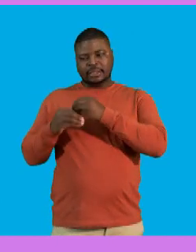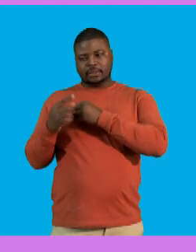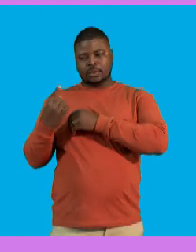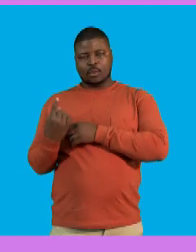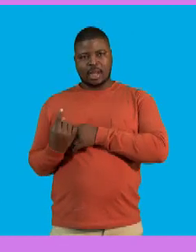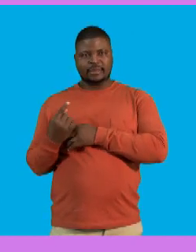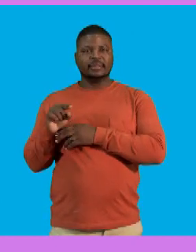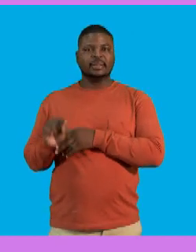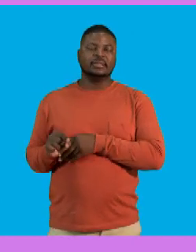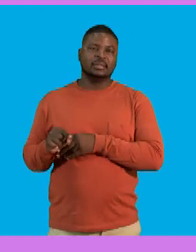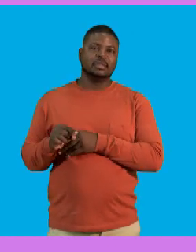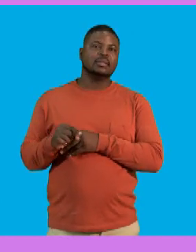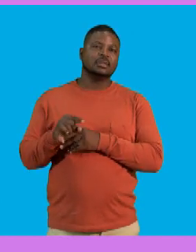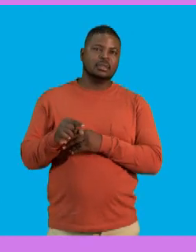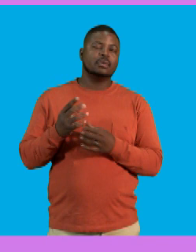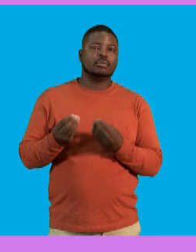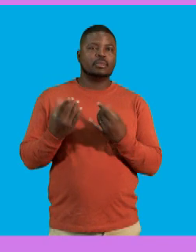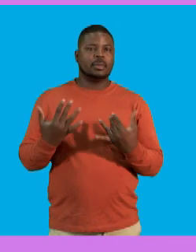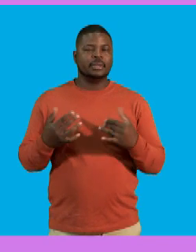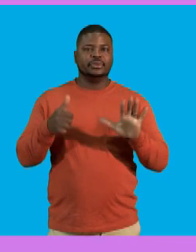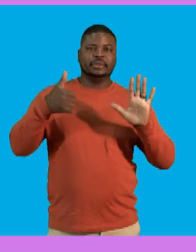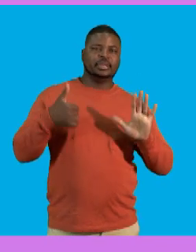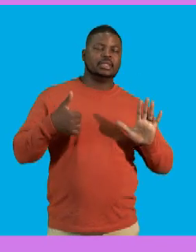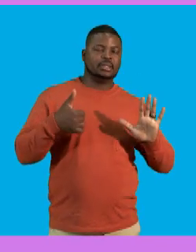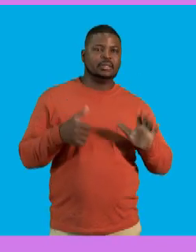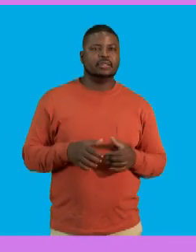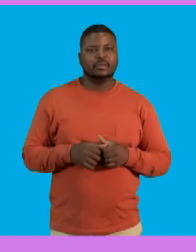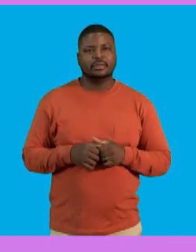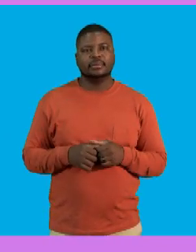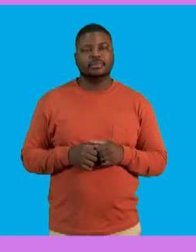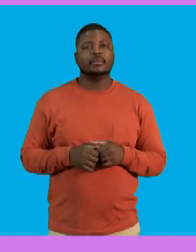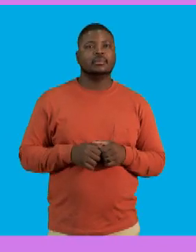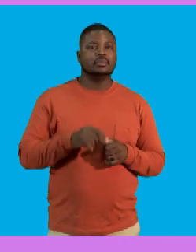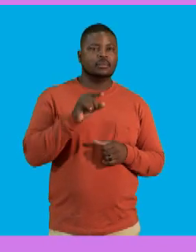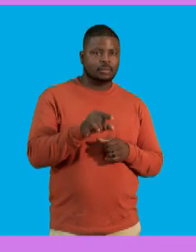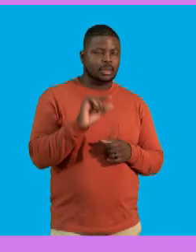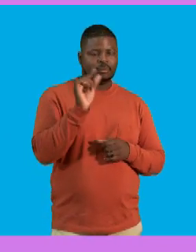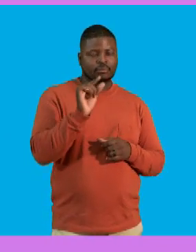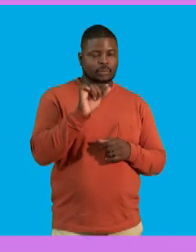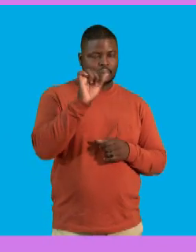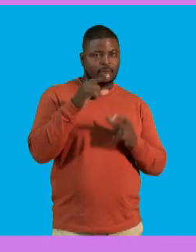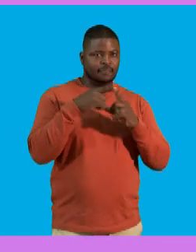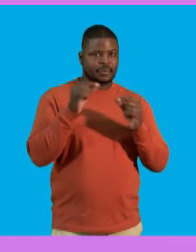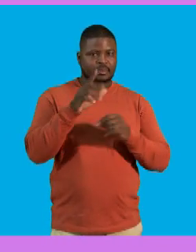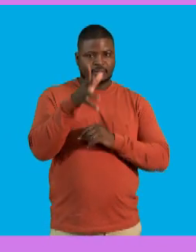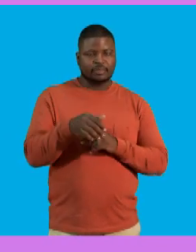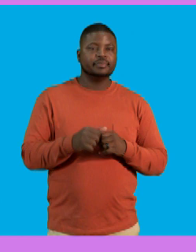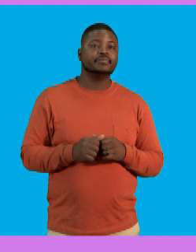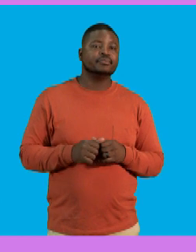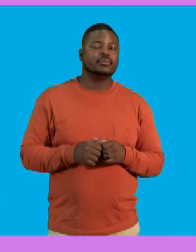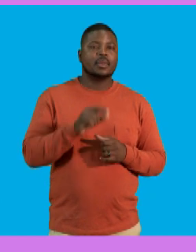and an additional 1, so 5 plus 1. That gives me 6. Okay, working well, almost